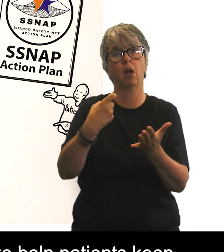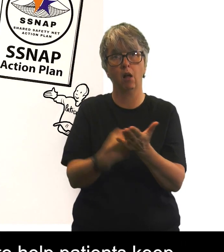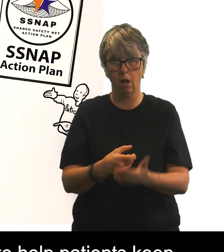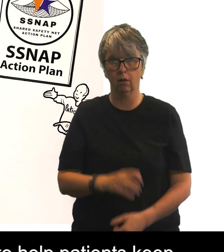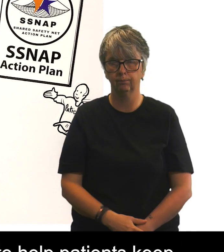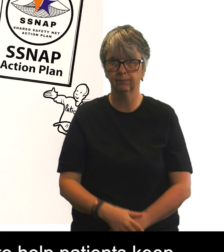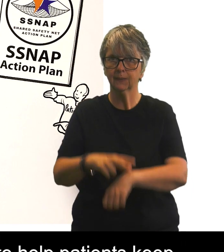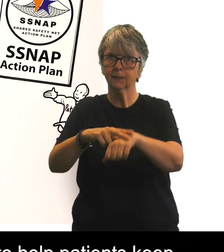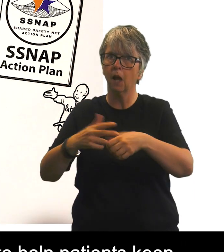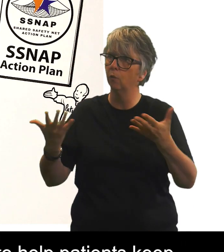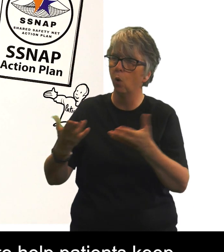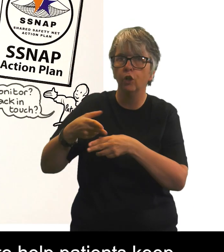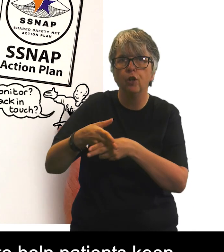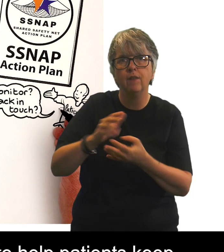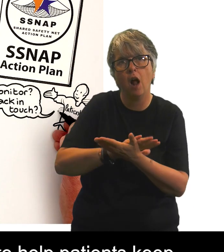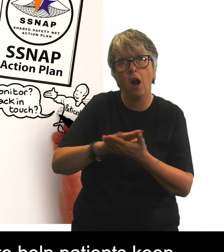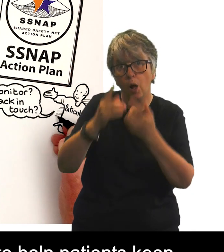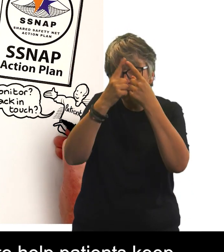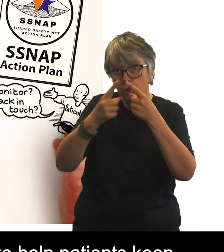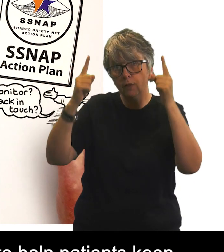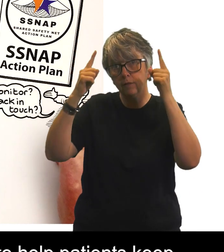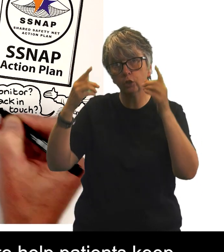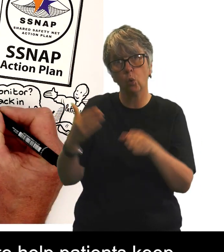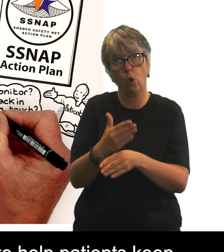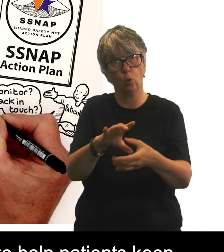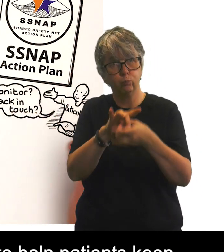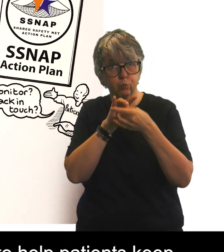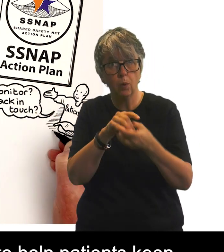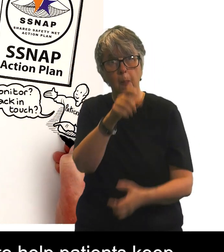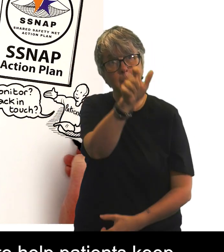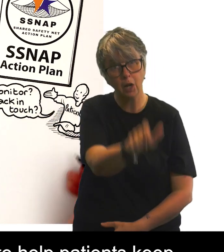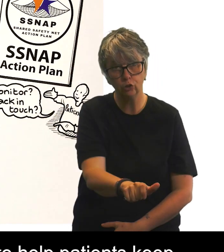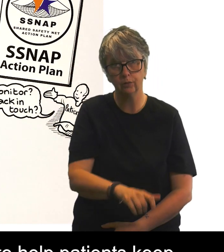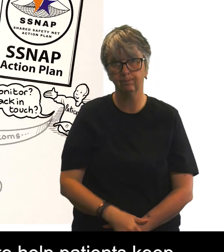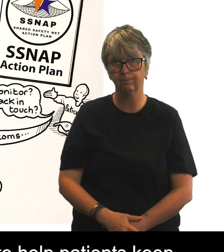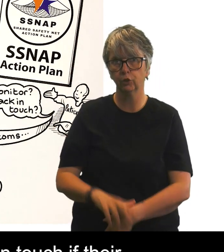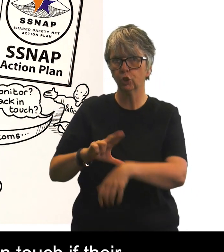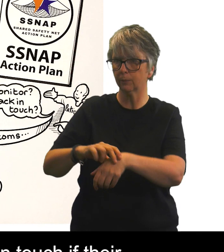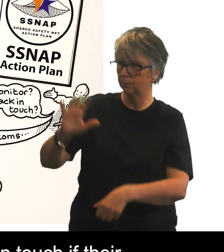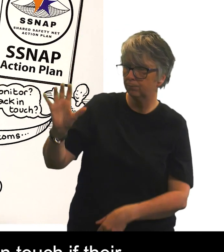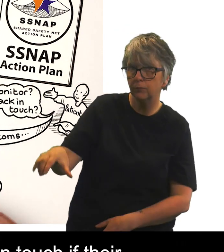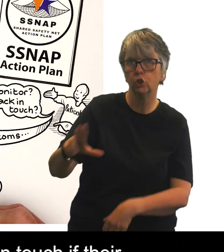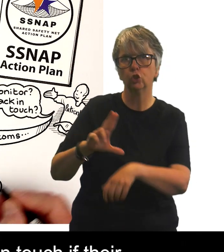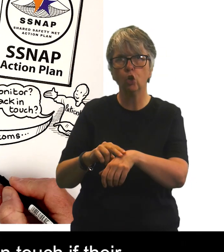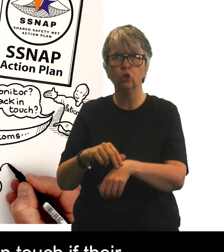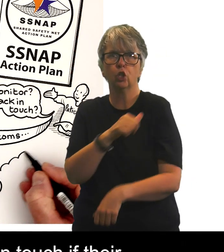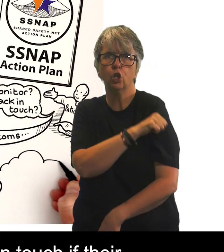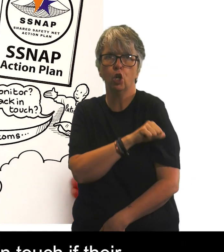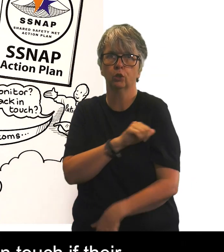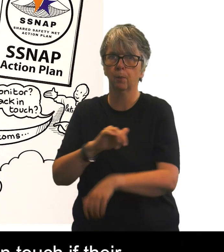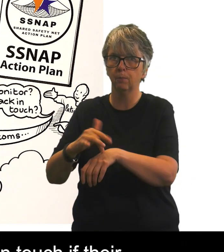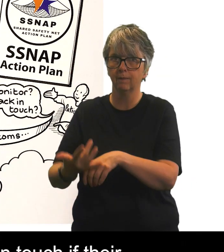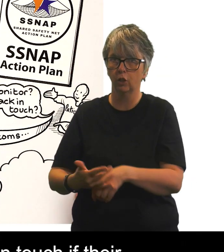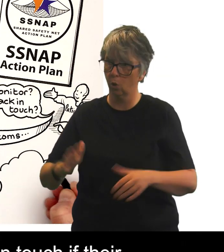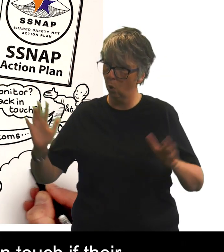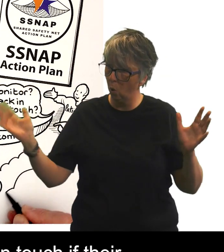personalised plan to help patients keep track of their symptoms by specifying what they need to monitor and when to get back in touch